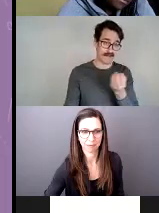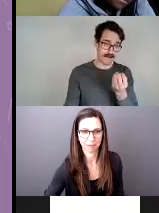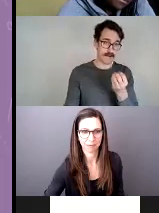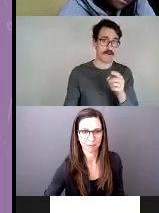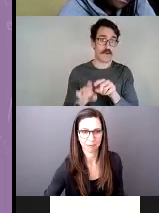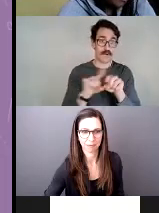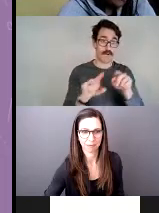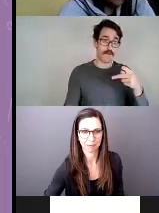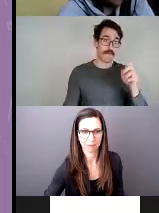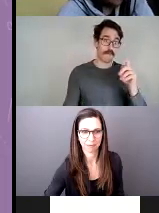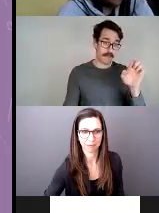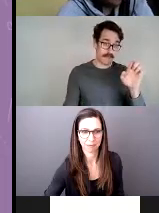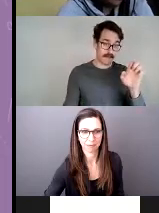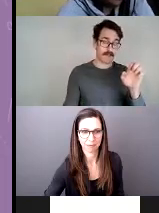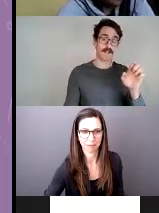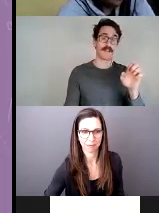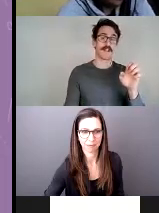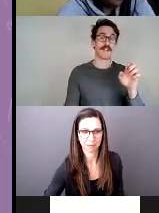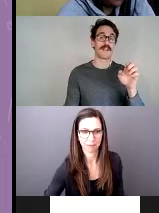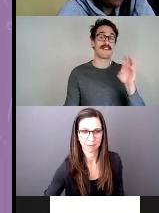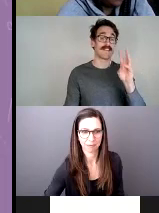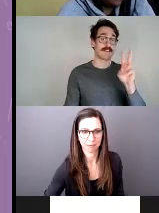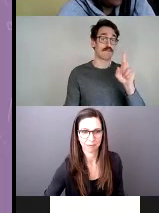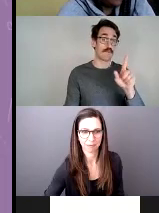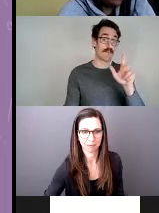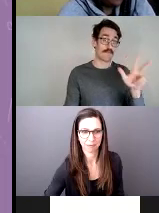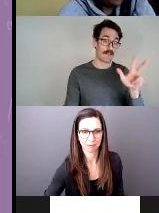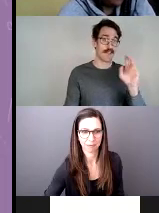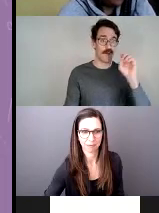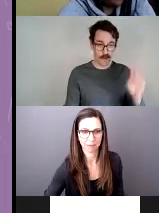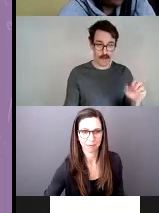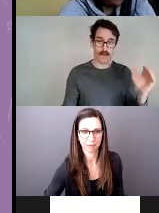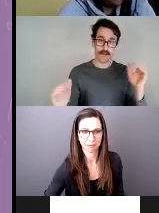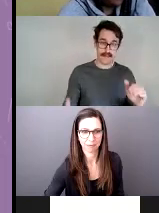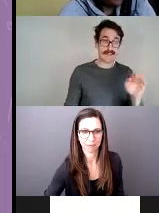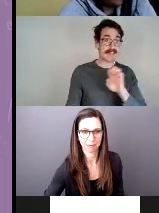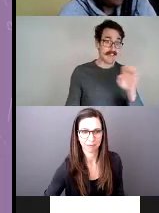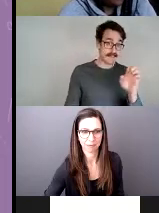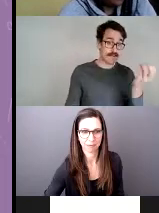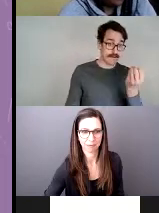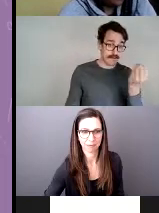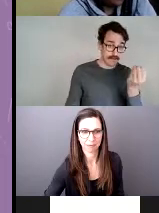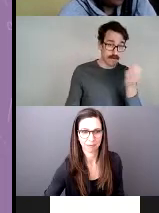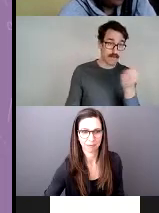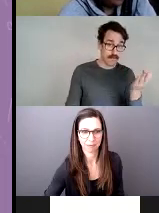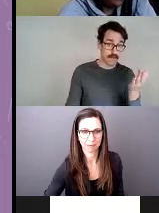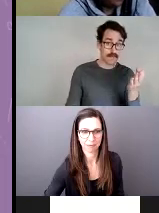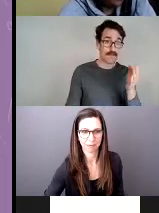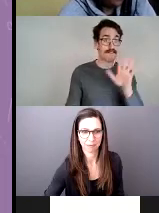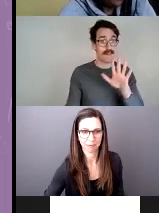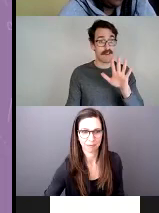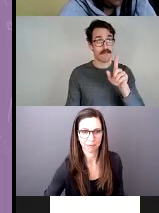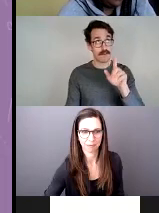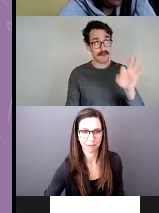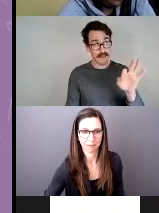Peel, 32%, 613 in Eastern Ontario, 29%, and the 519, which could also